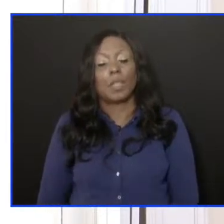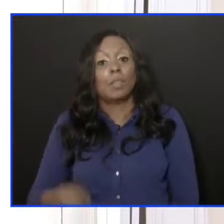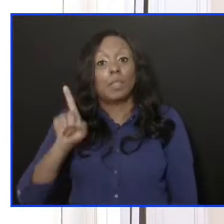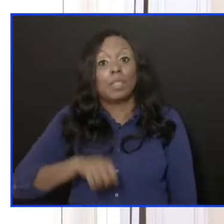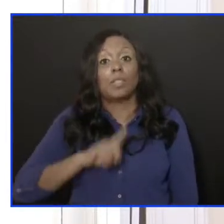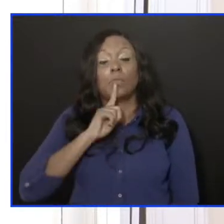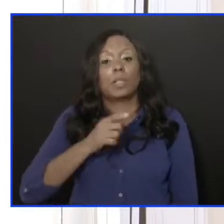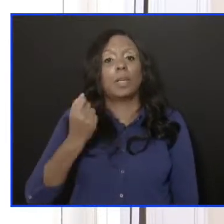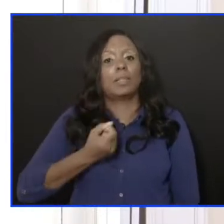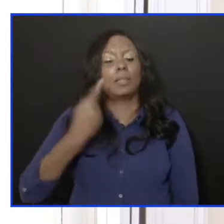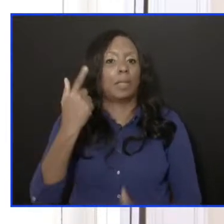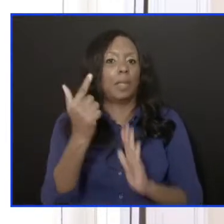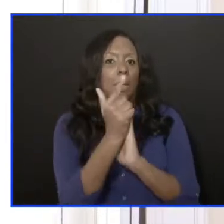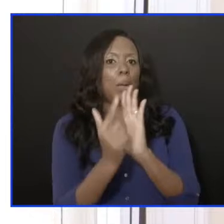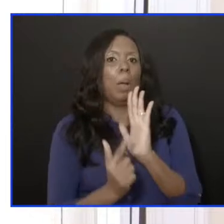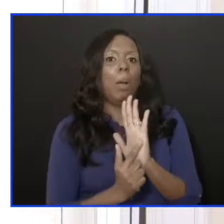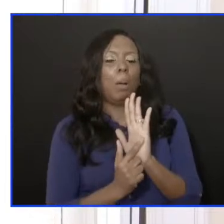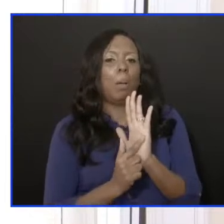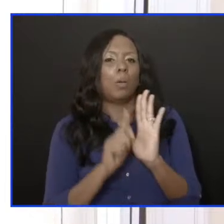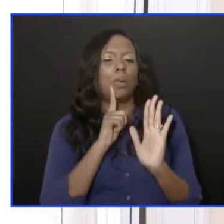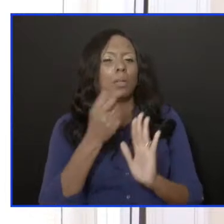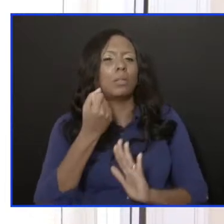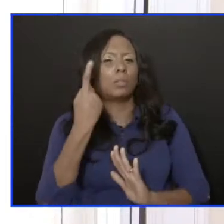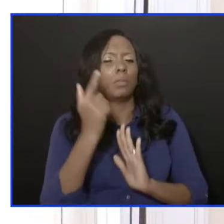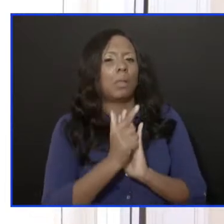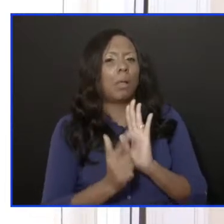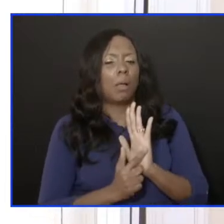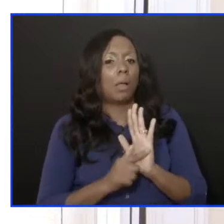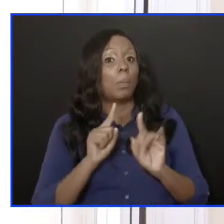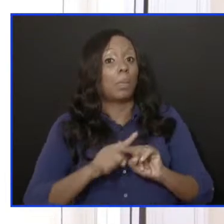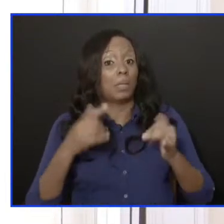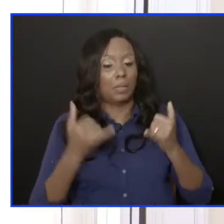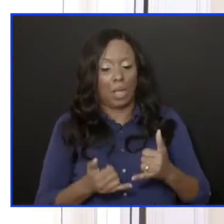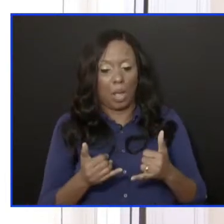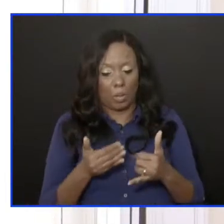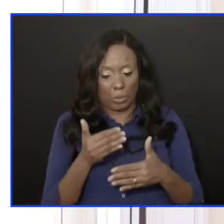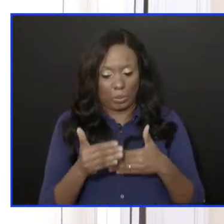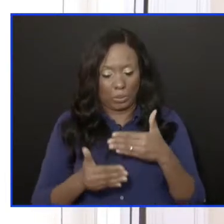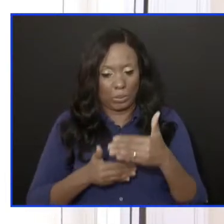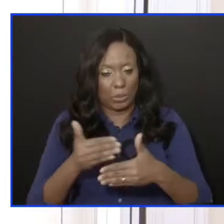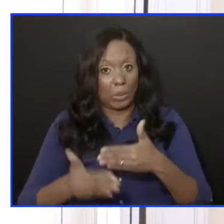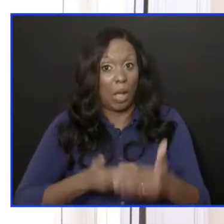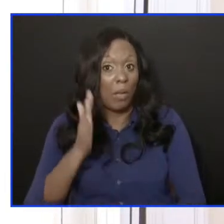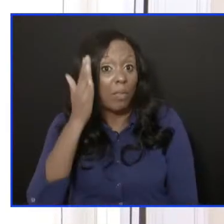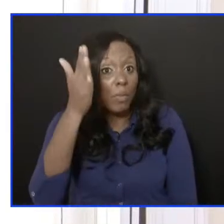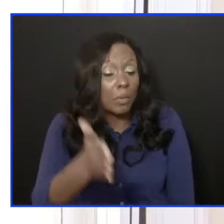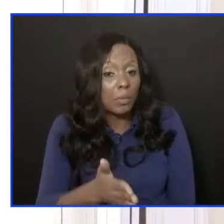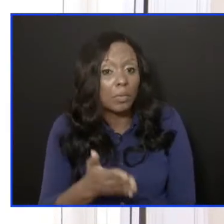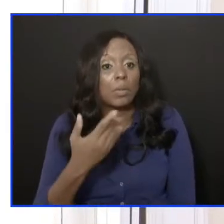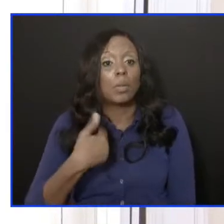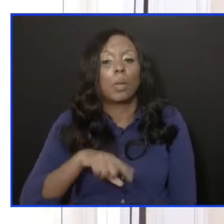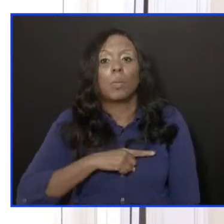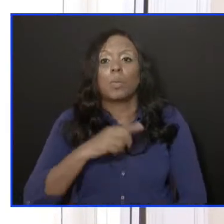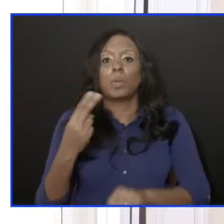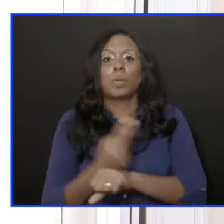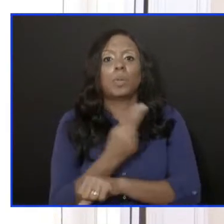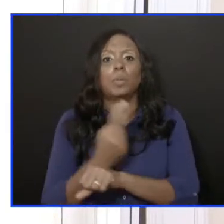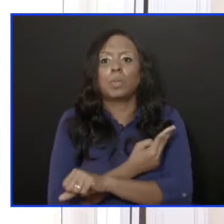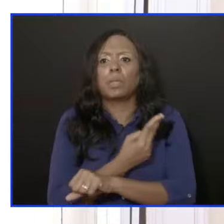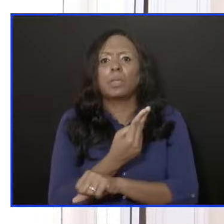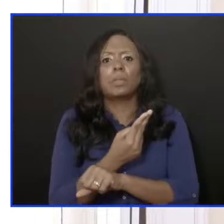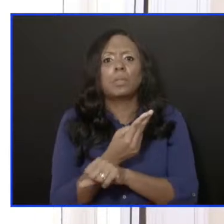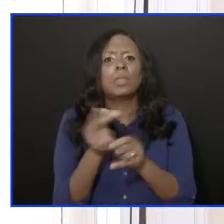but secondly in making sure that as we go forward now, that we are using as simple language as